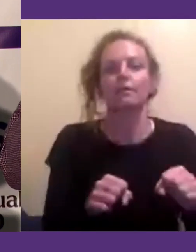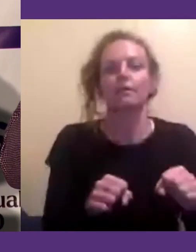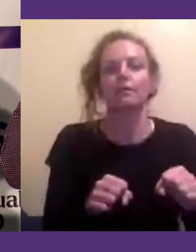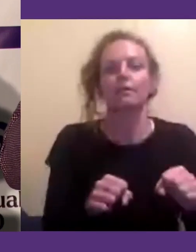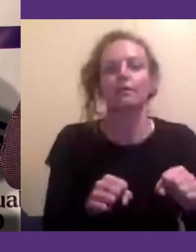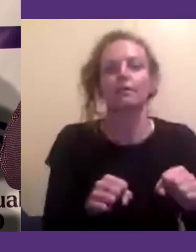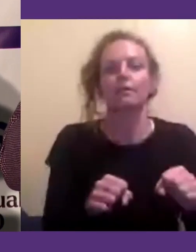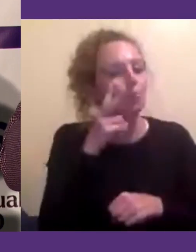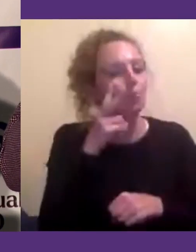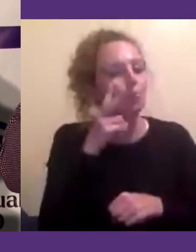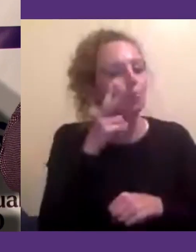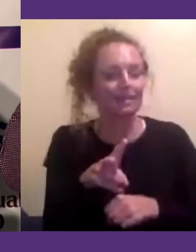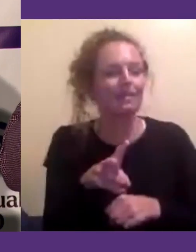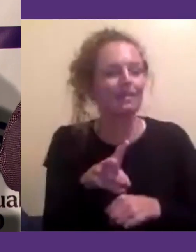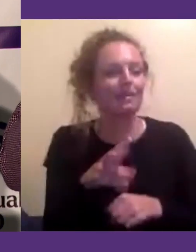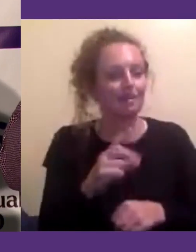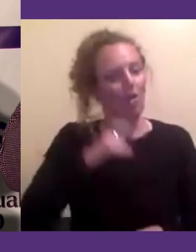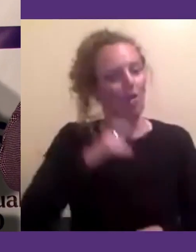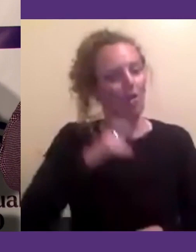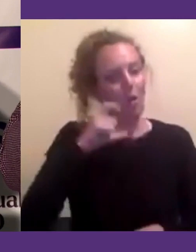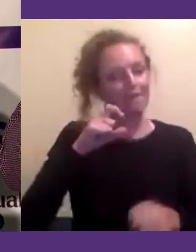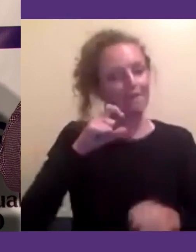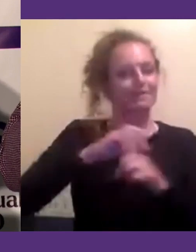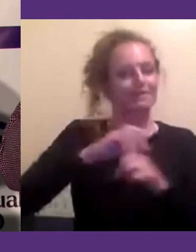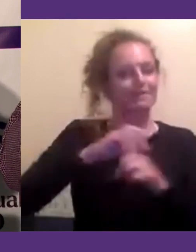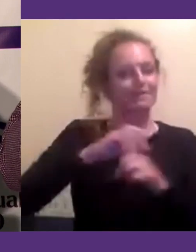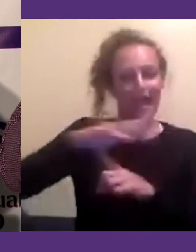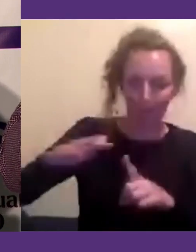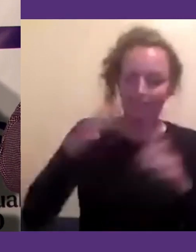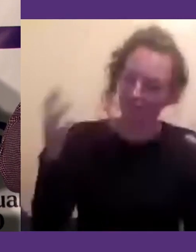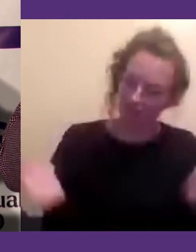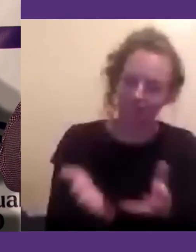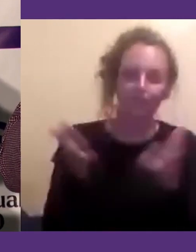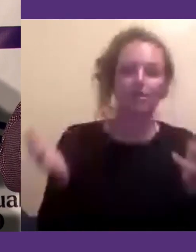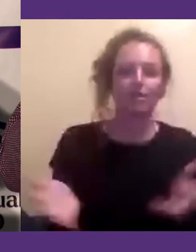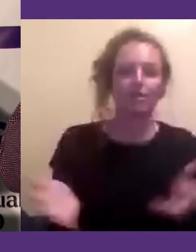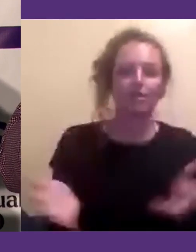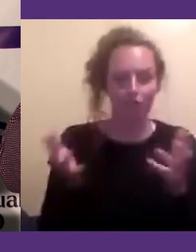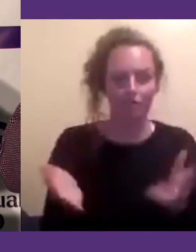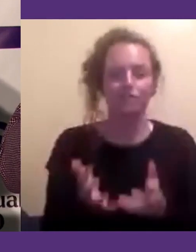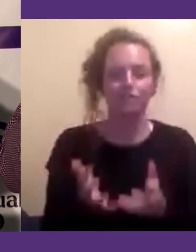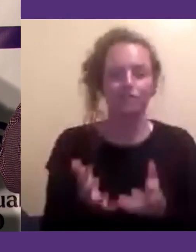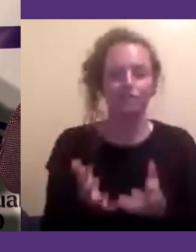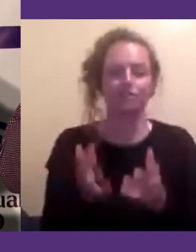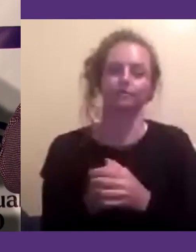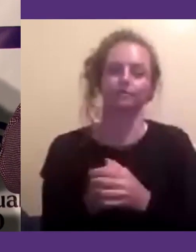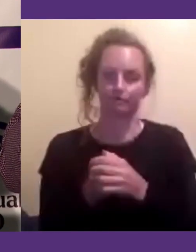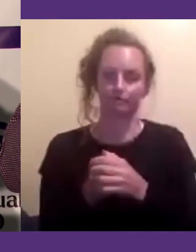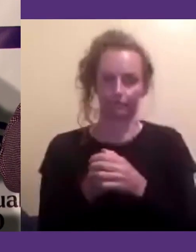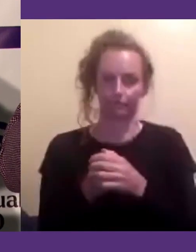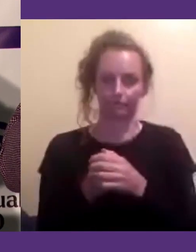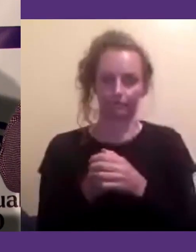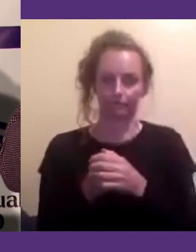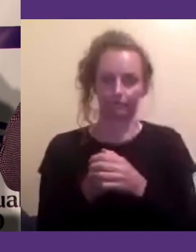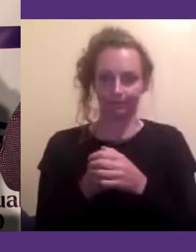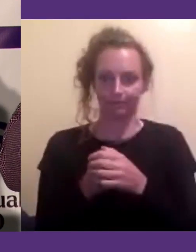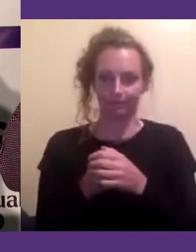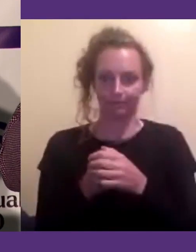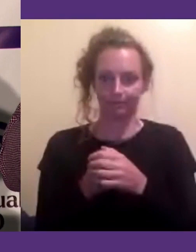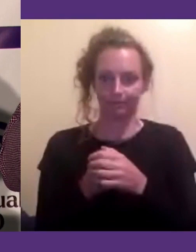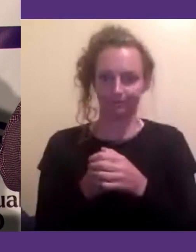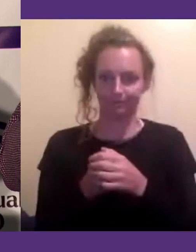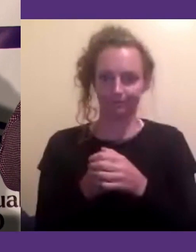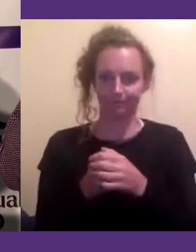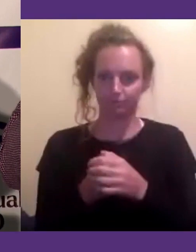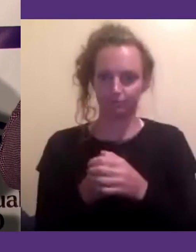and things to really take heed and be implemented, you want to make sure that everyone is comfortable and confident in